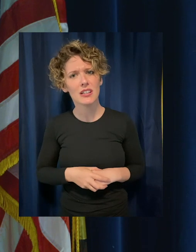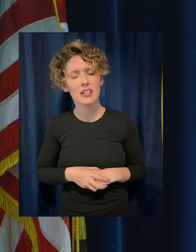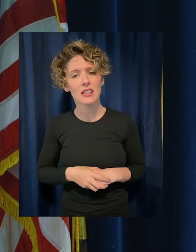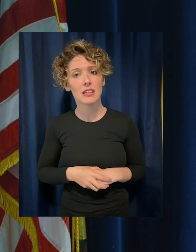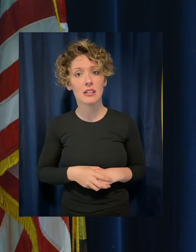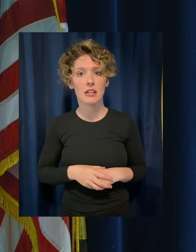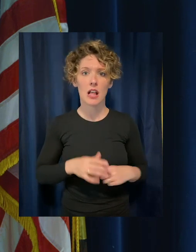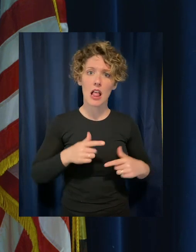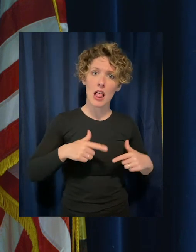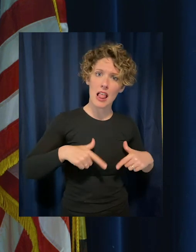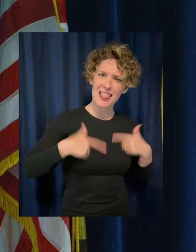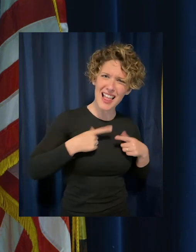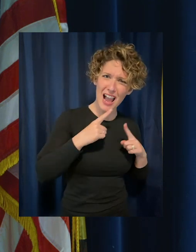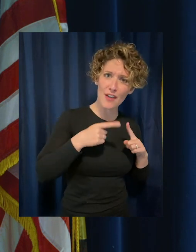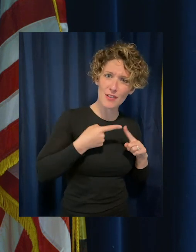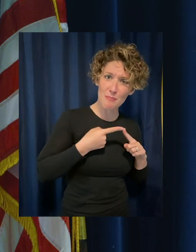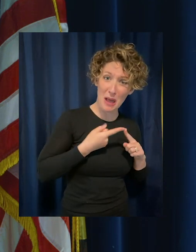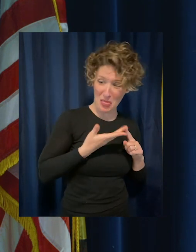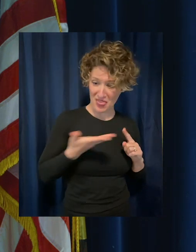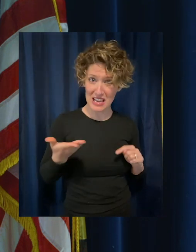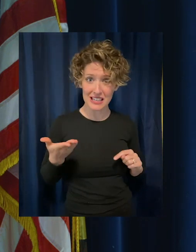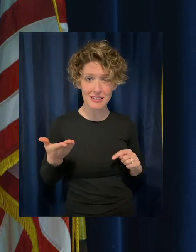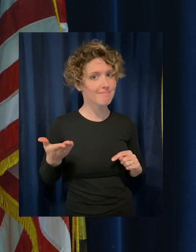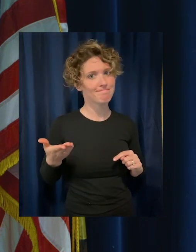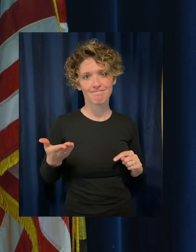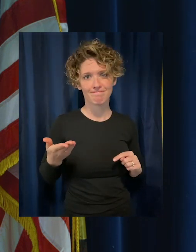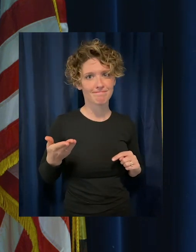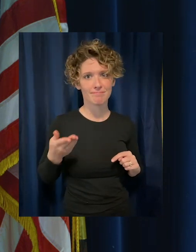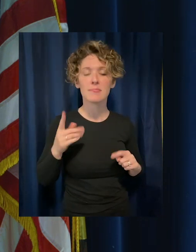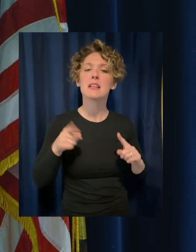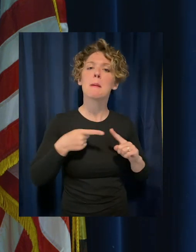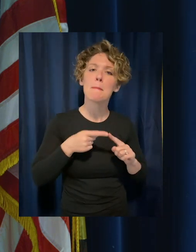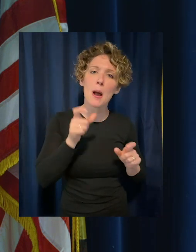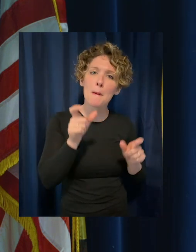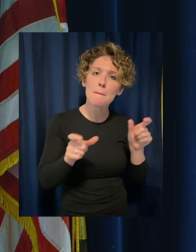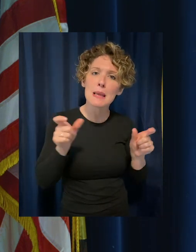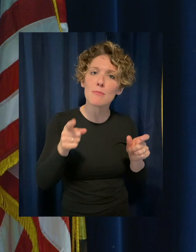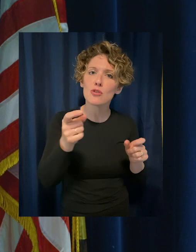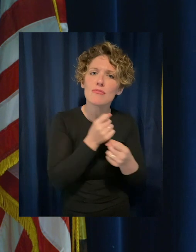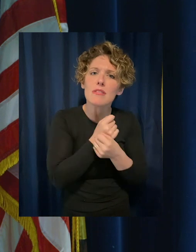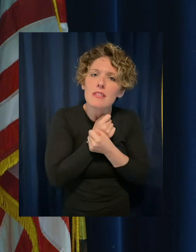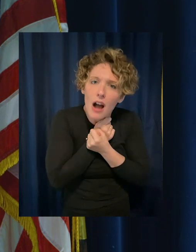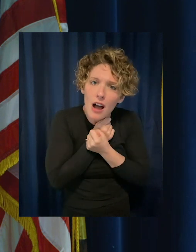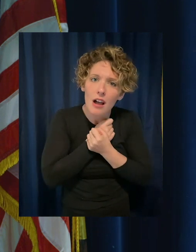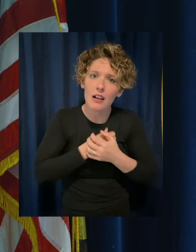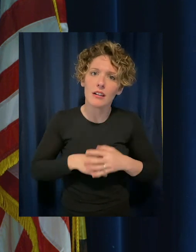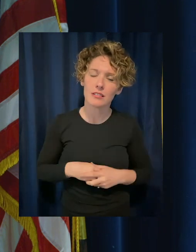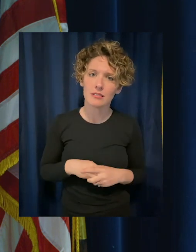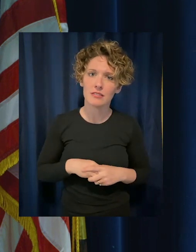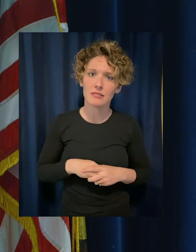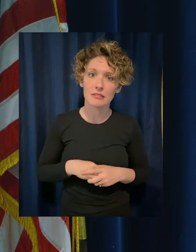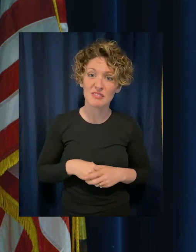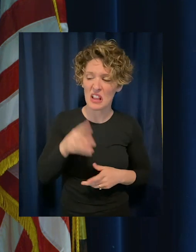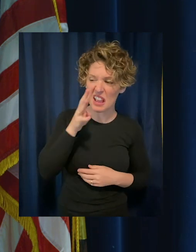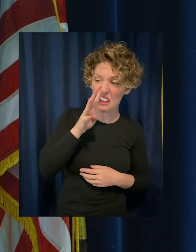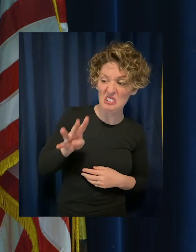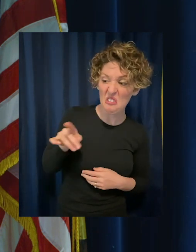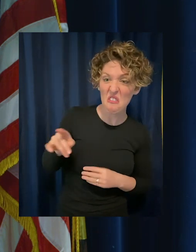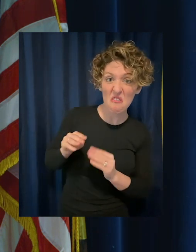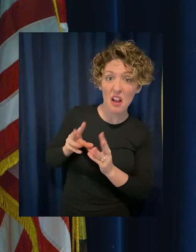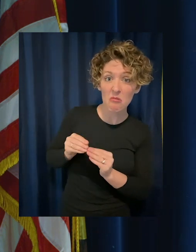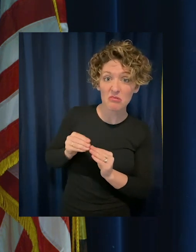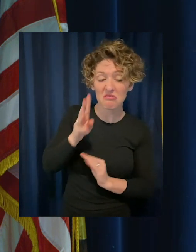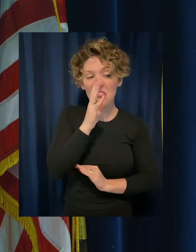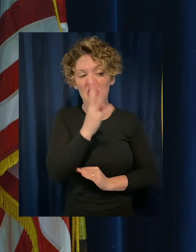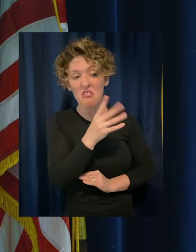love, not about things. And don't ignore your people or get too busy to stay in touch. I